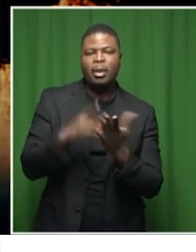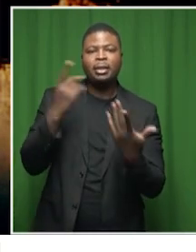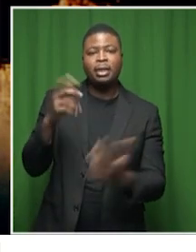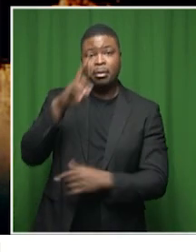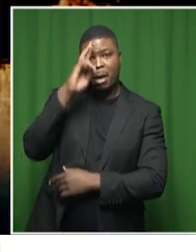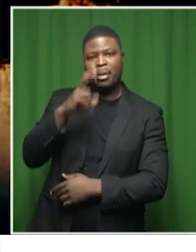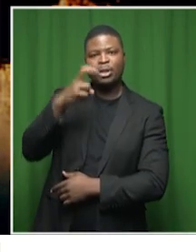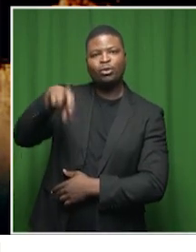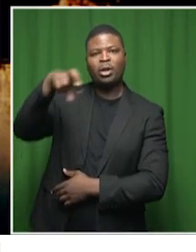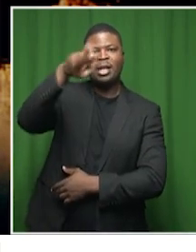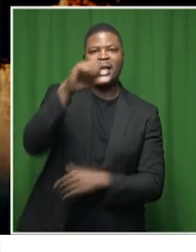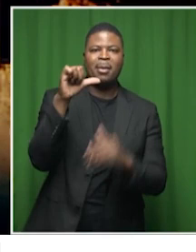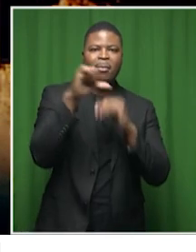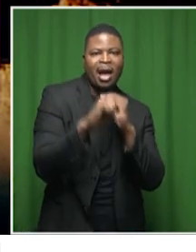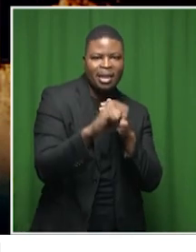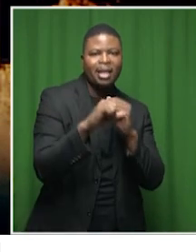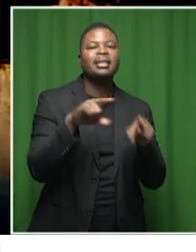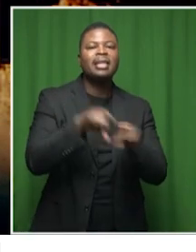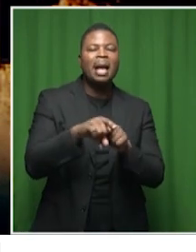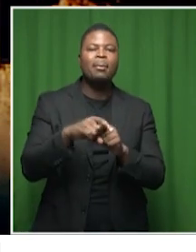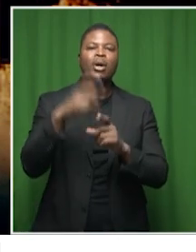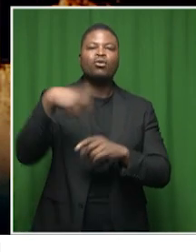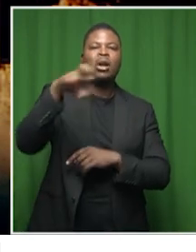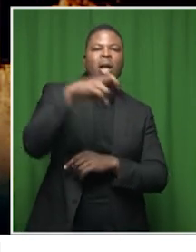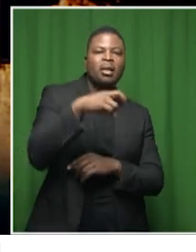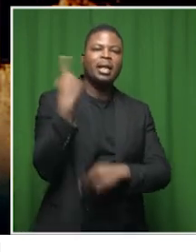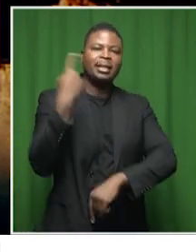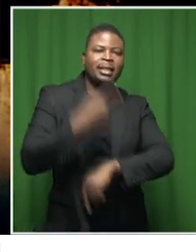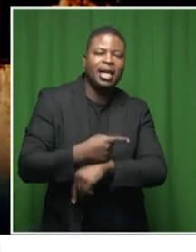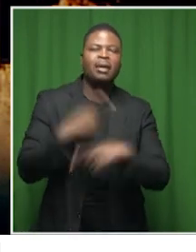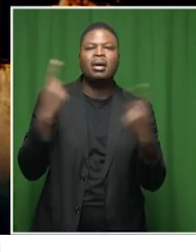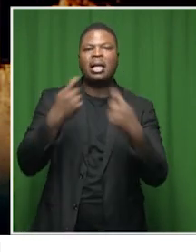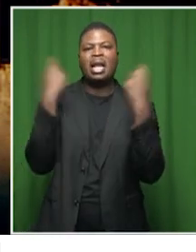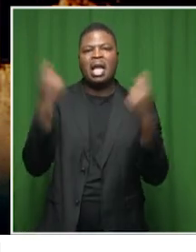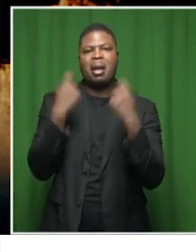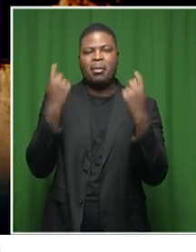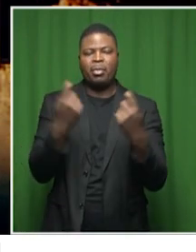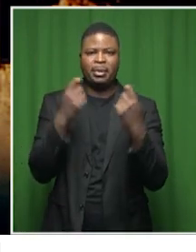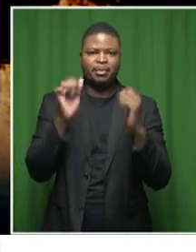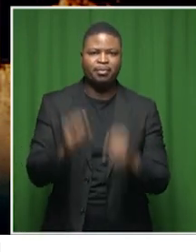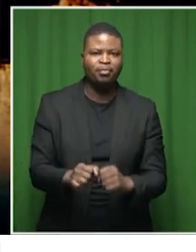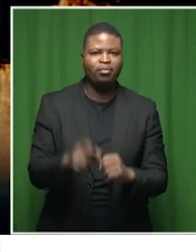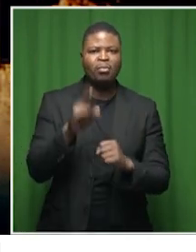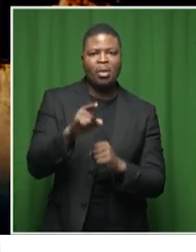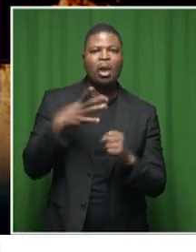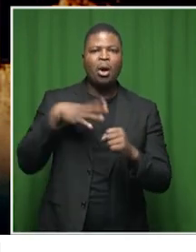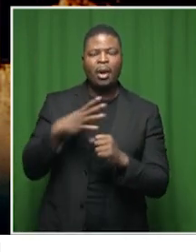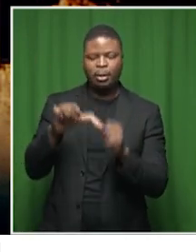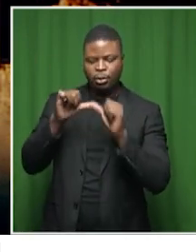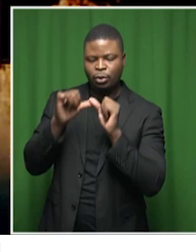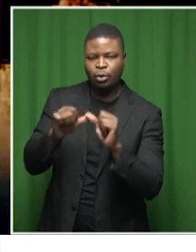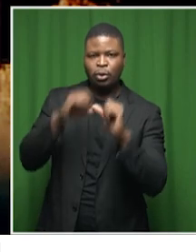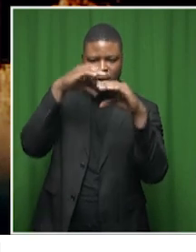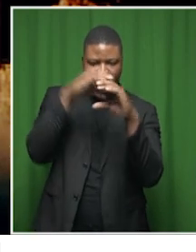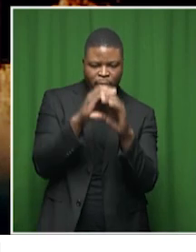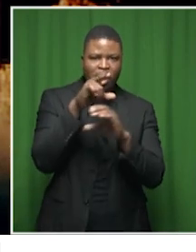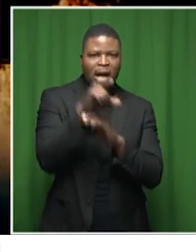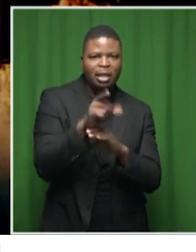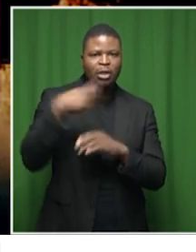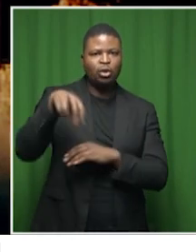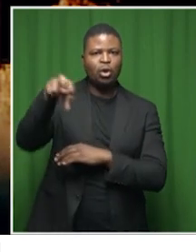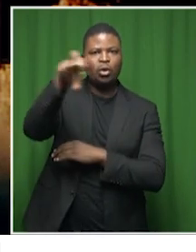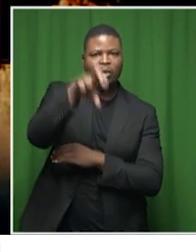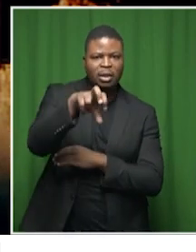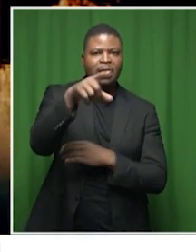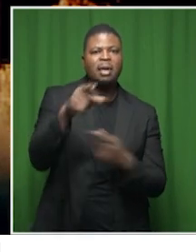World Tourism Day are celebrated annually to provide an opportunity for a sustained focus on the importance of tourism and